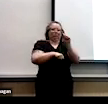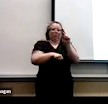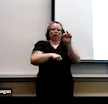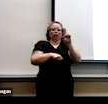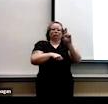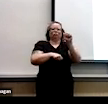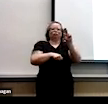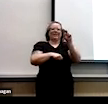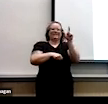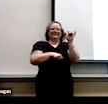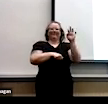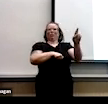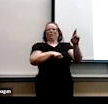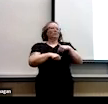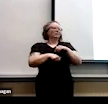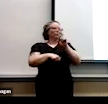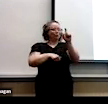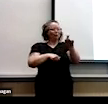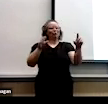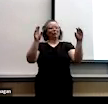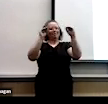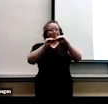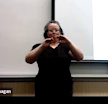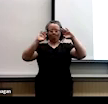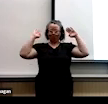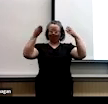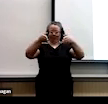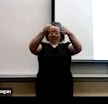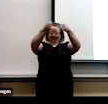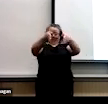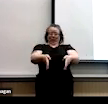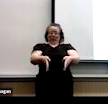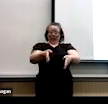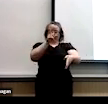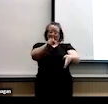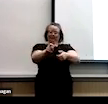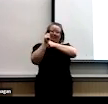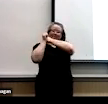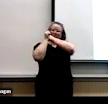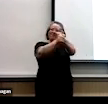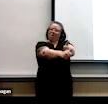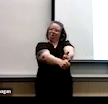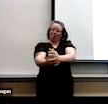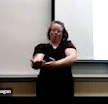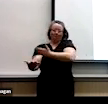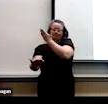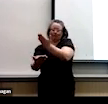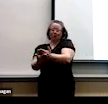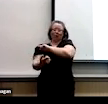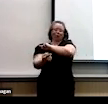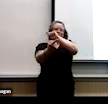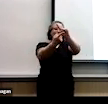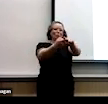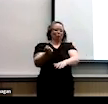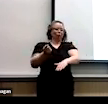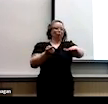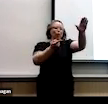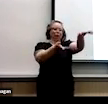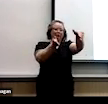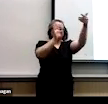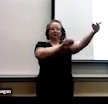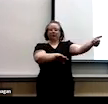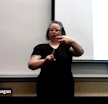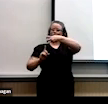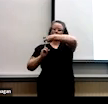around transition. Because of course, that transfer from pediatric to adult care from a primary standpoint is